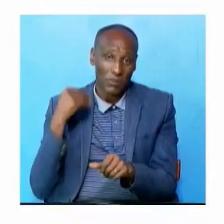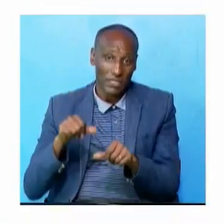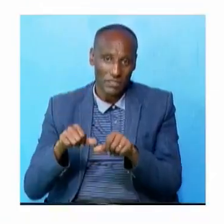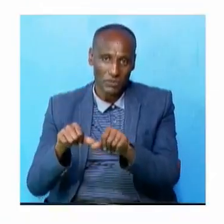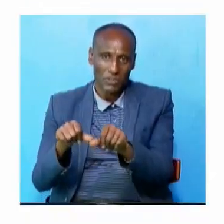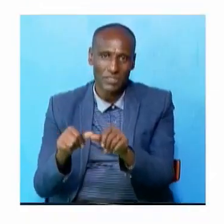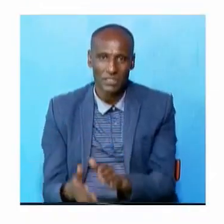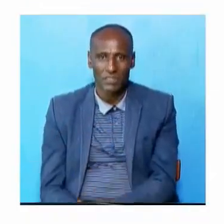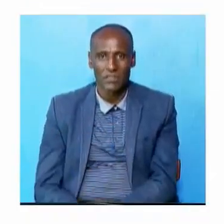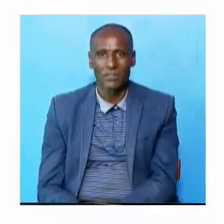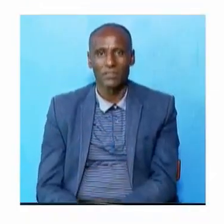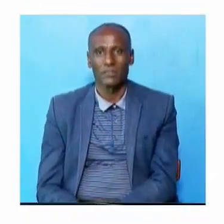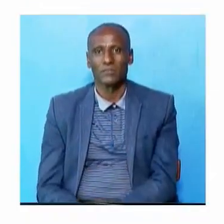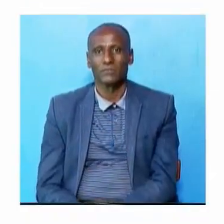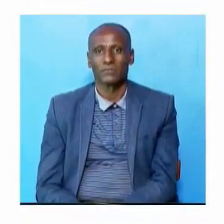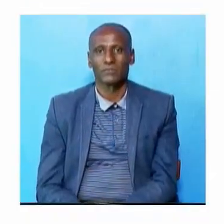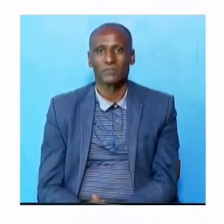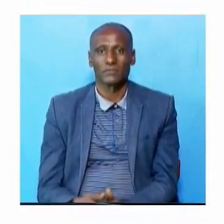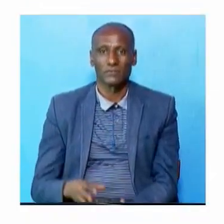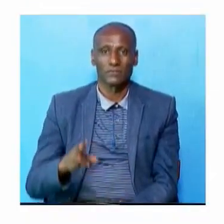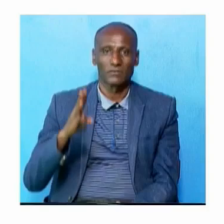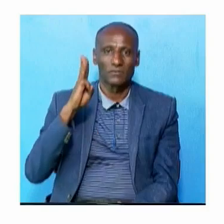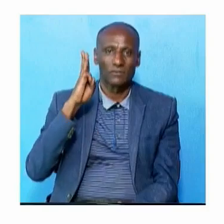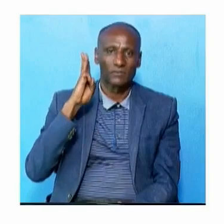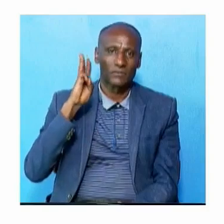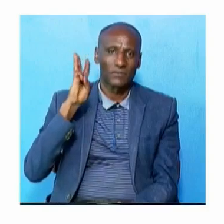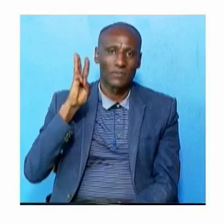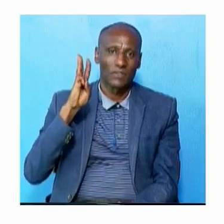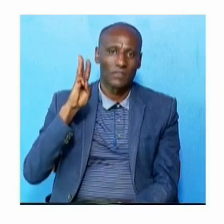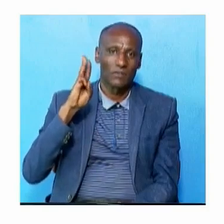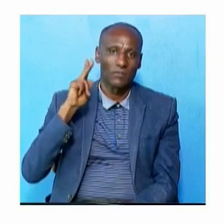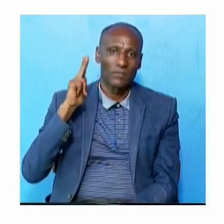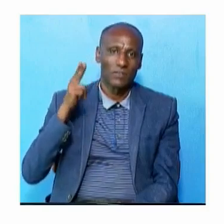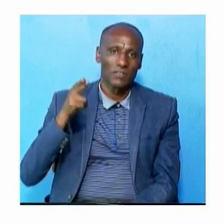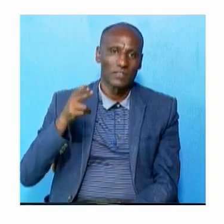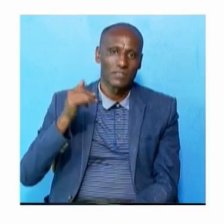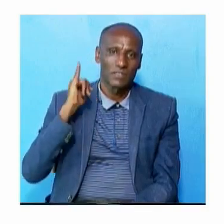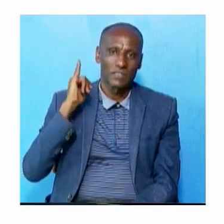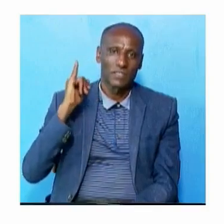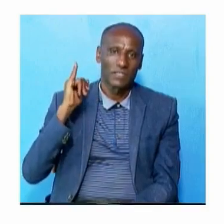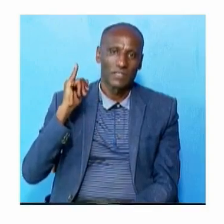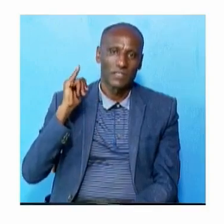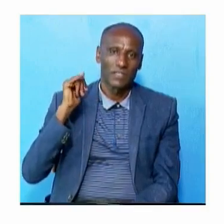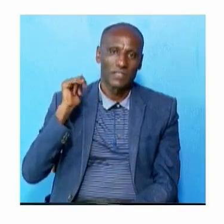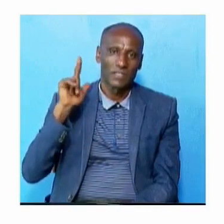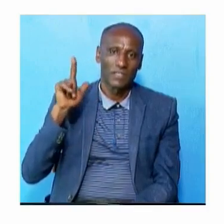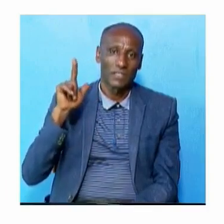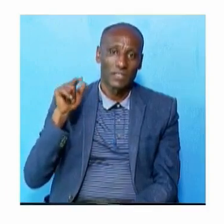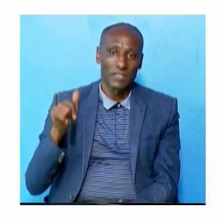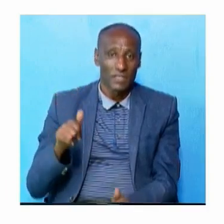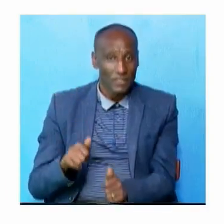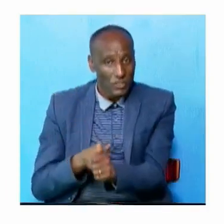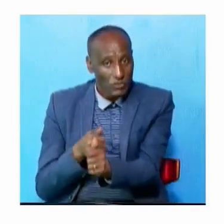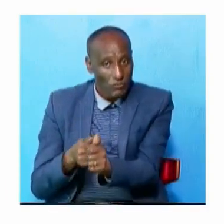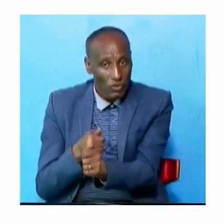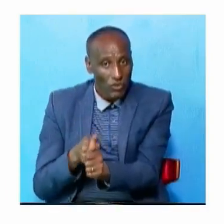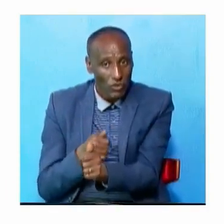use while, then while is followed